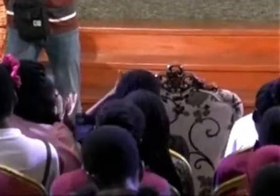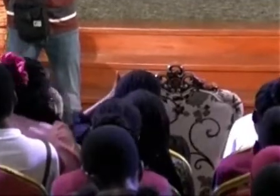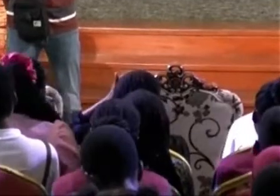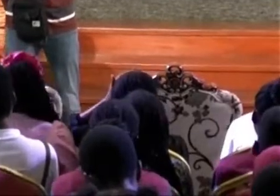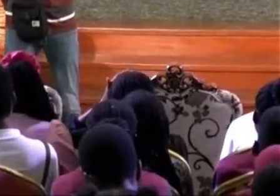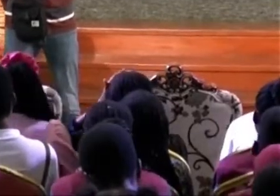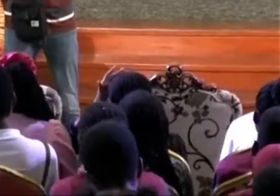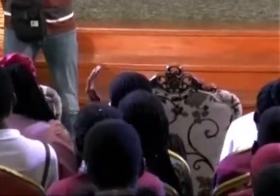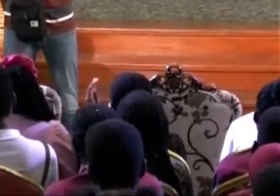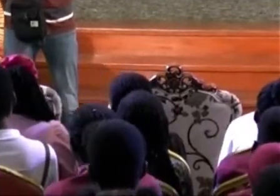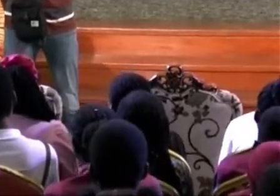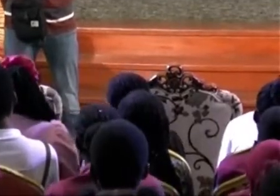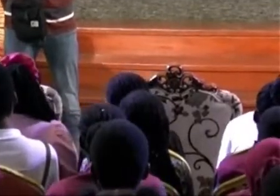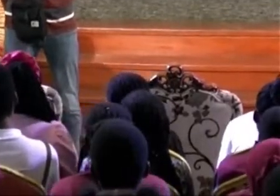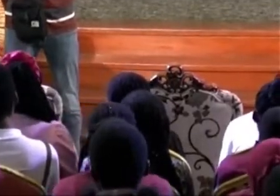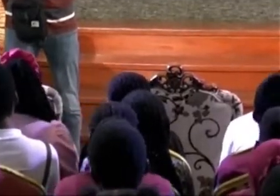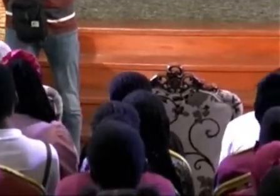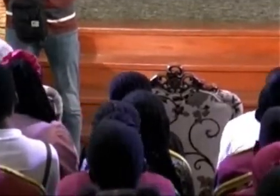Olivia or Eugene?